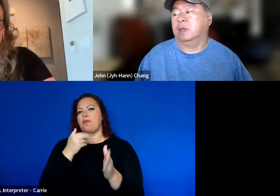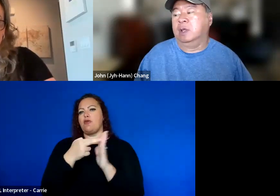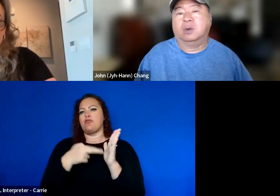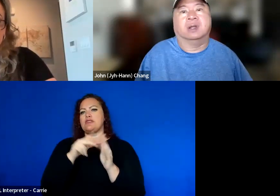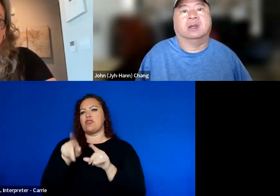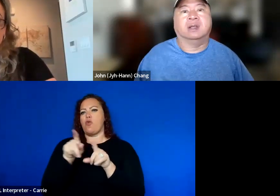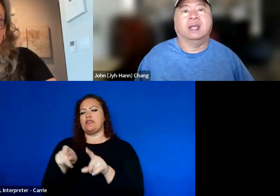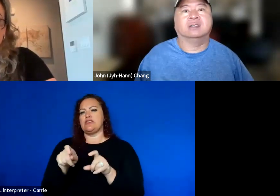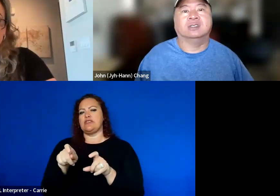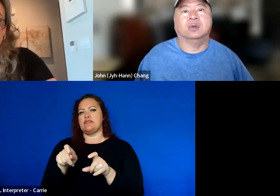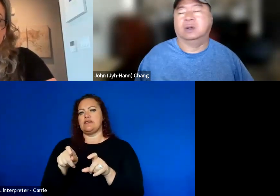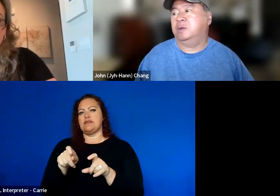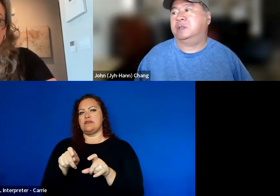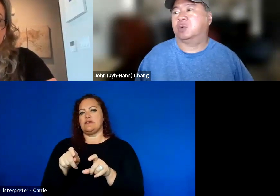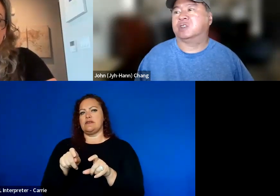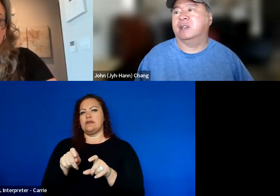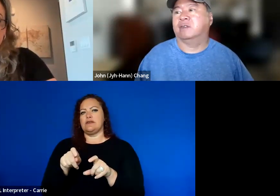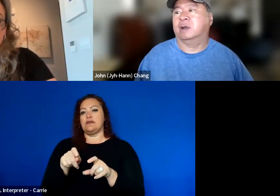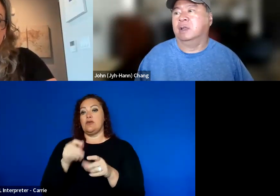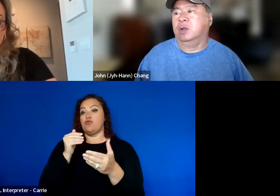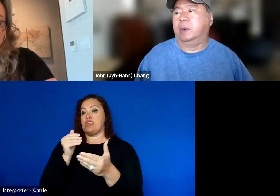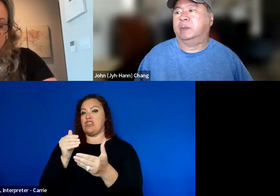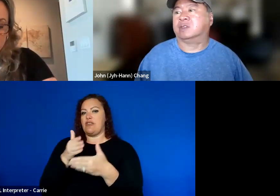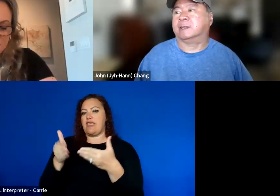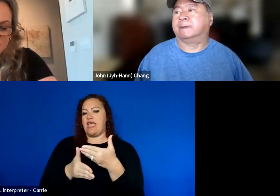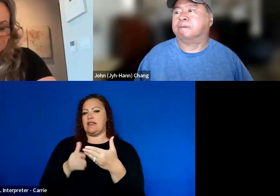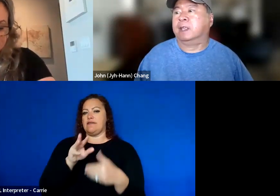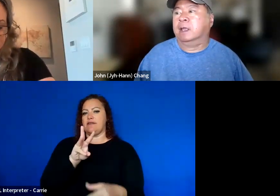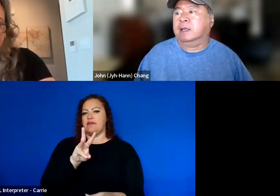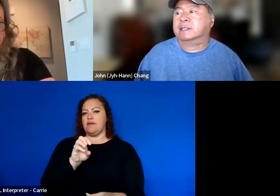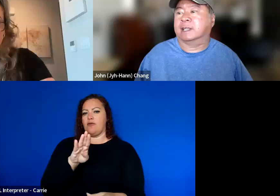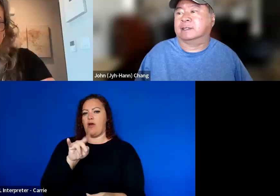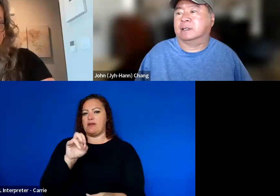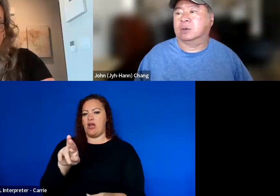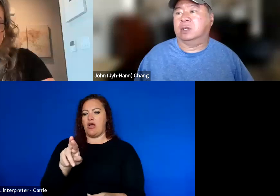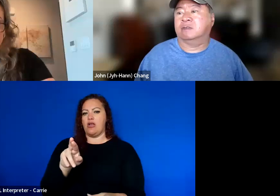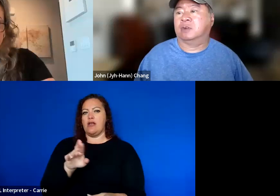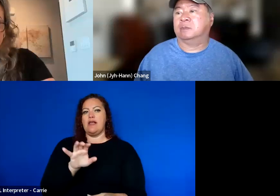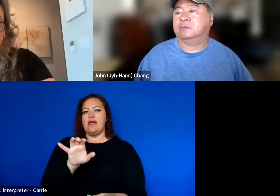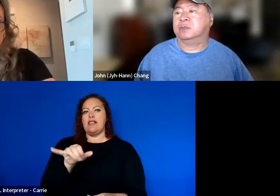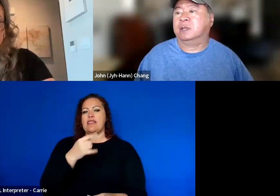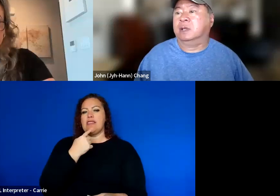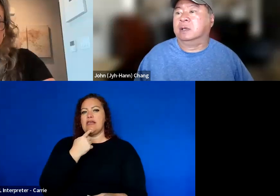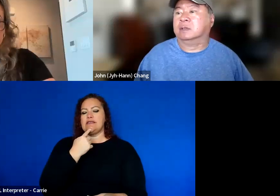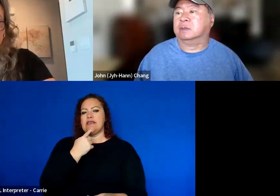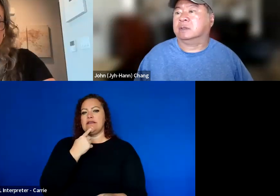questions. We're a little bit towards our end of our webinar. It says the question